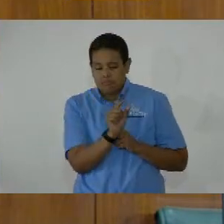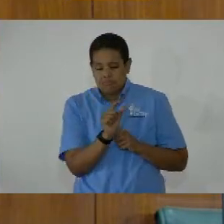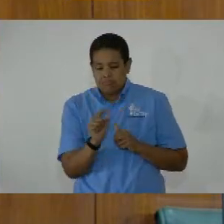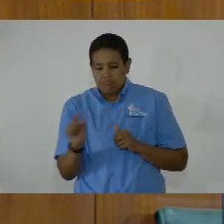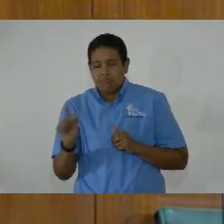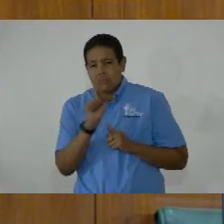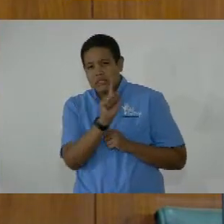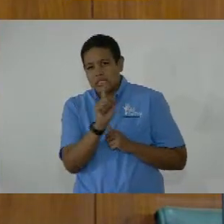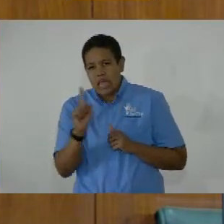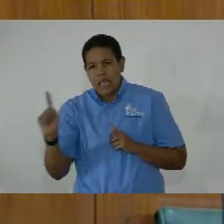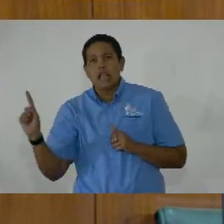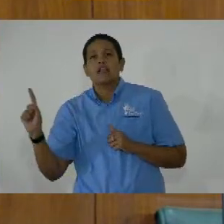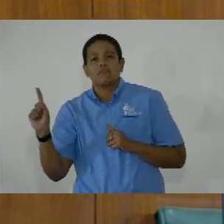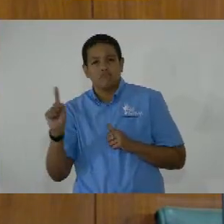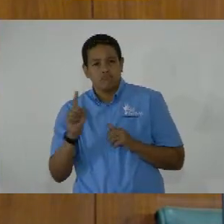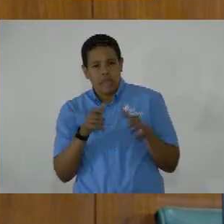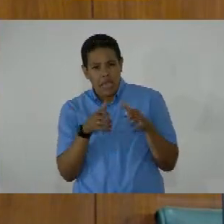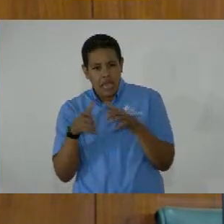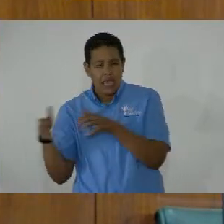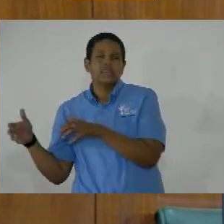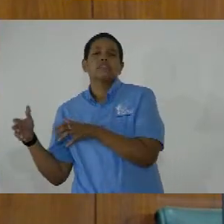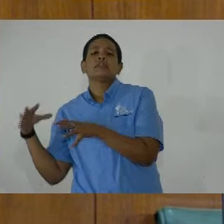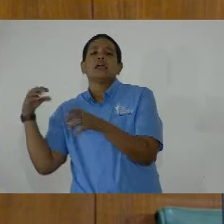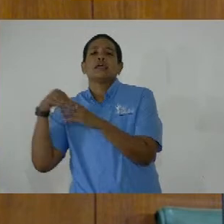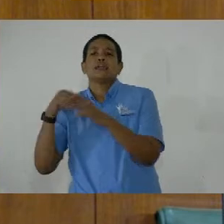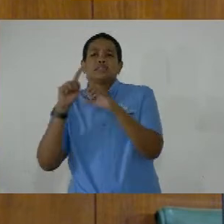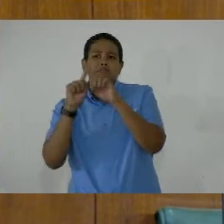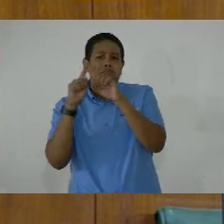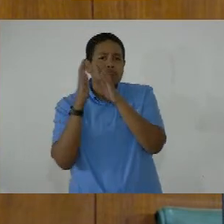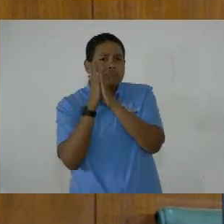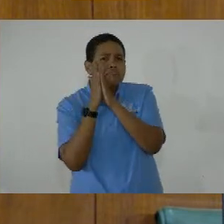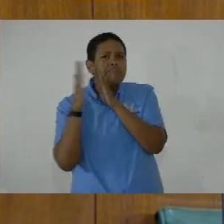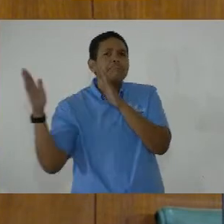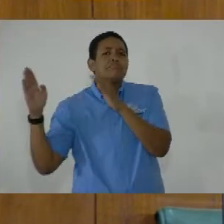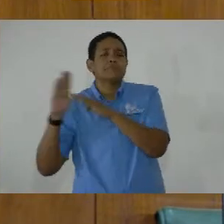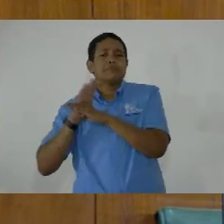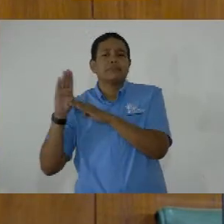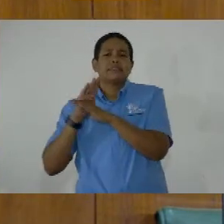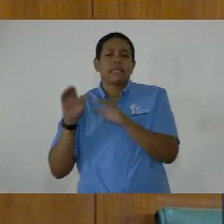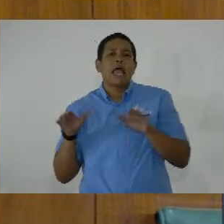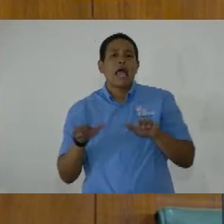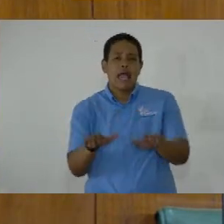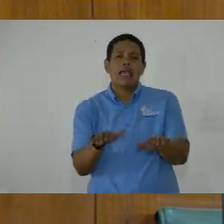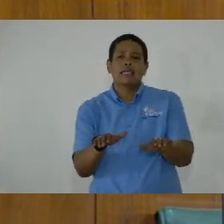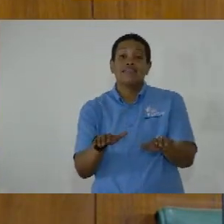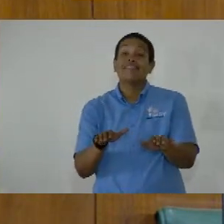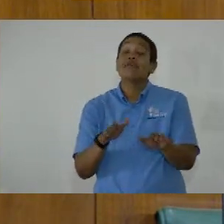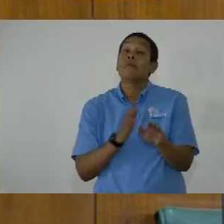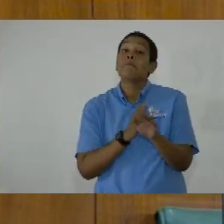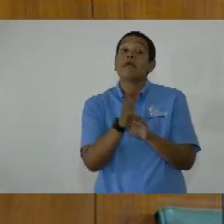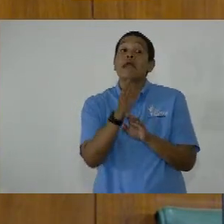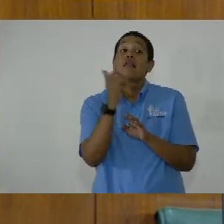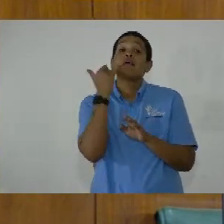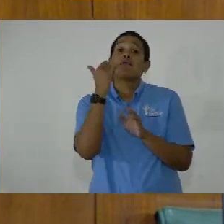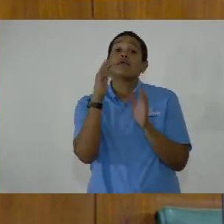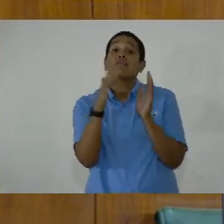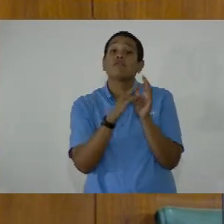type, engaged in a variety of business activities, mainly in the BPO, the business